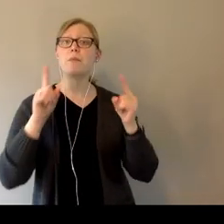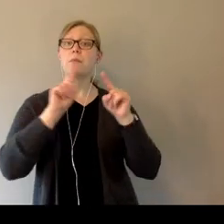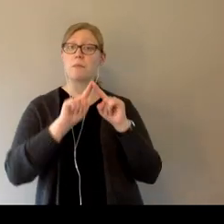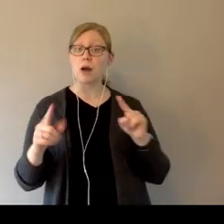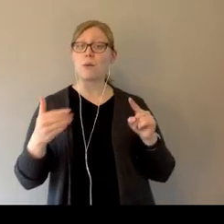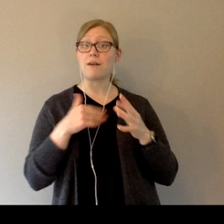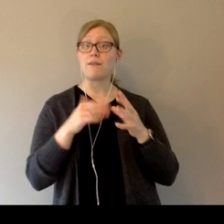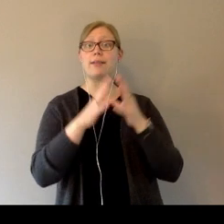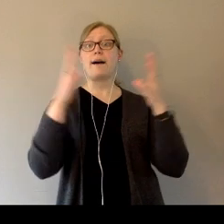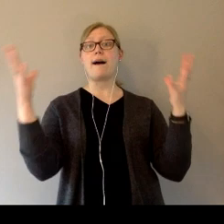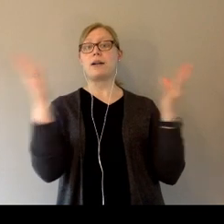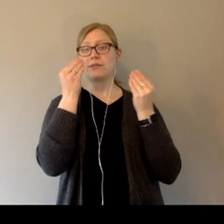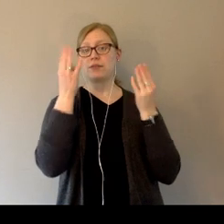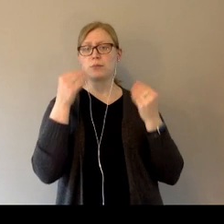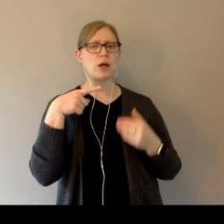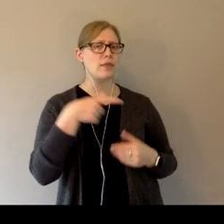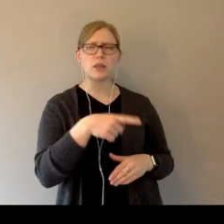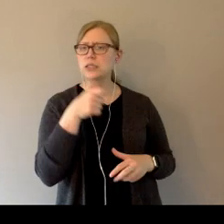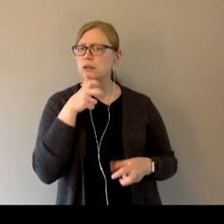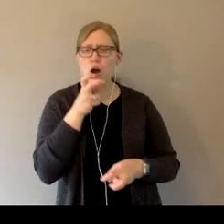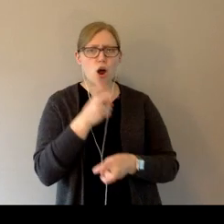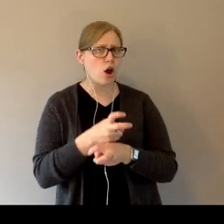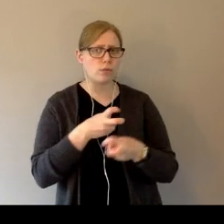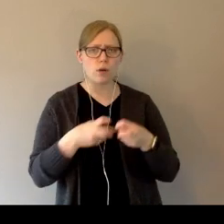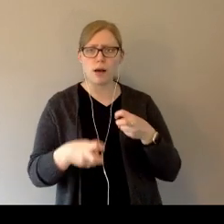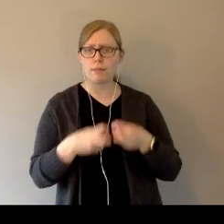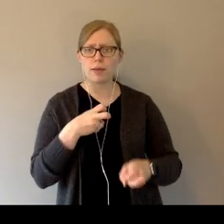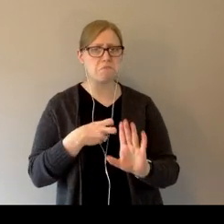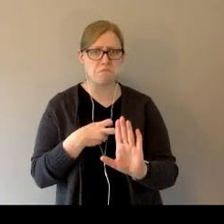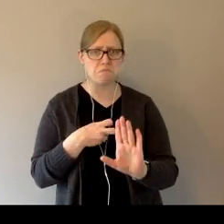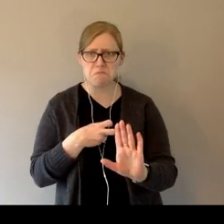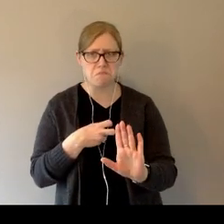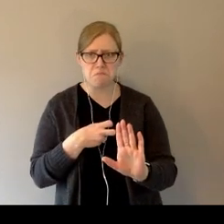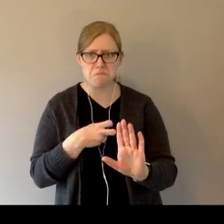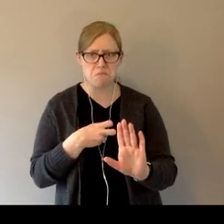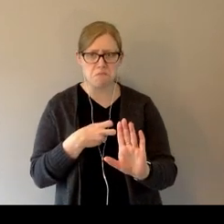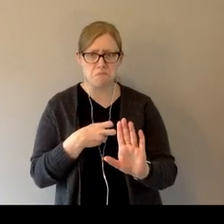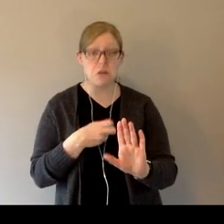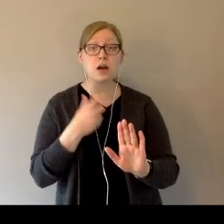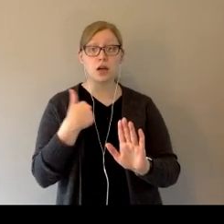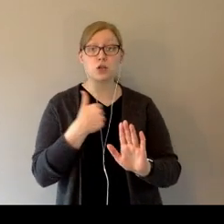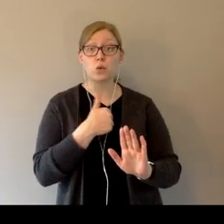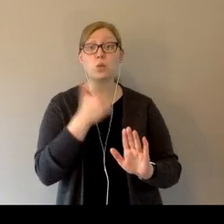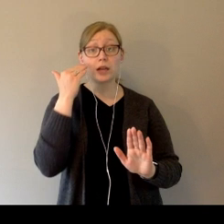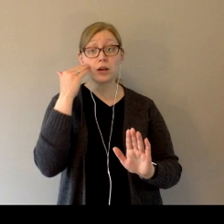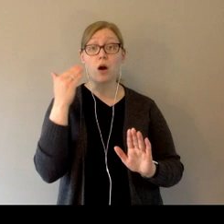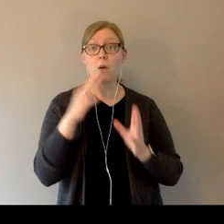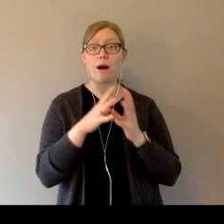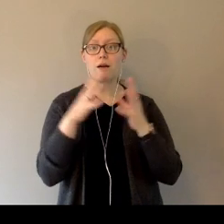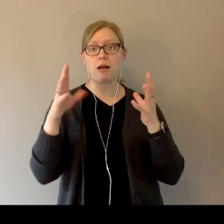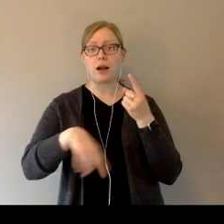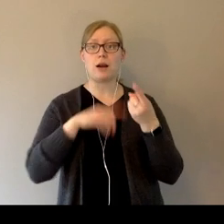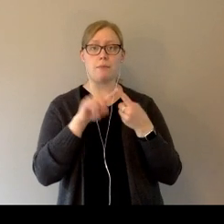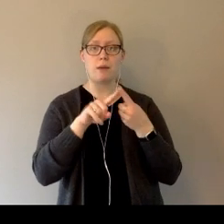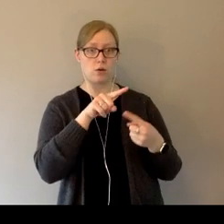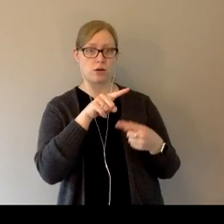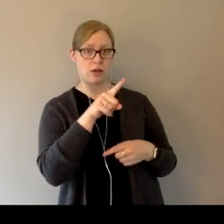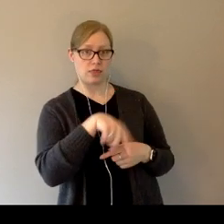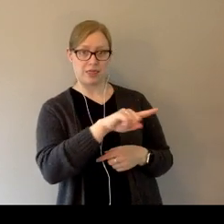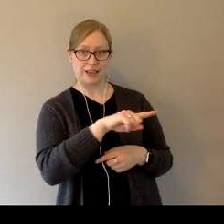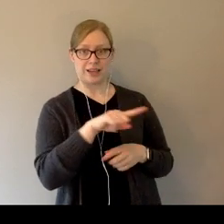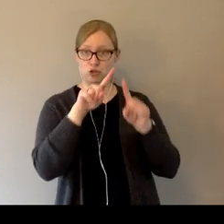a lot of information, and it's not a hard problem, given that we know something about these triangles. And we're trying